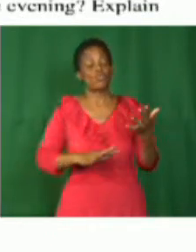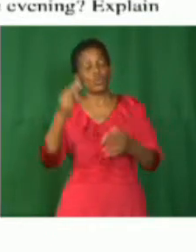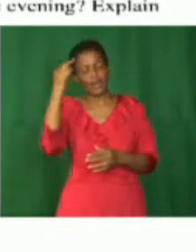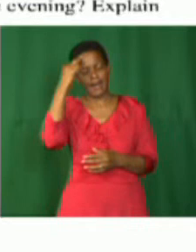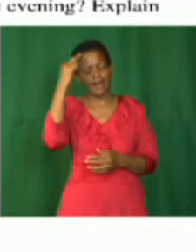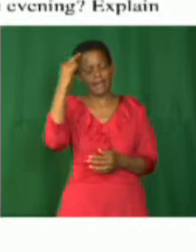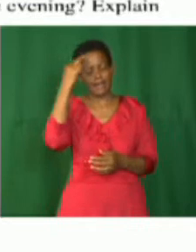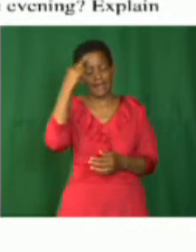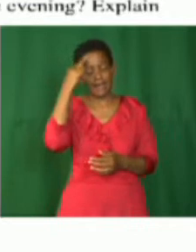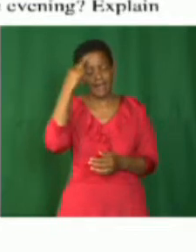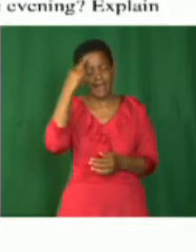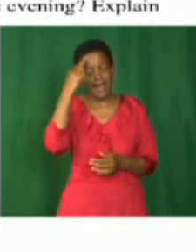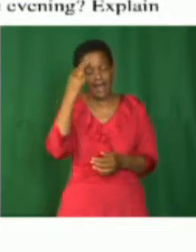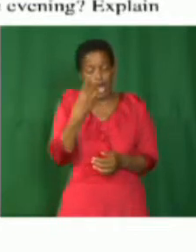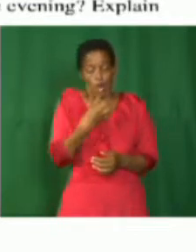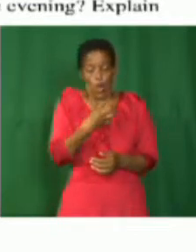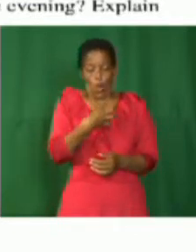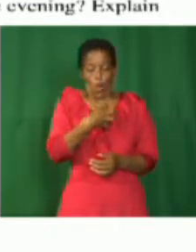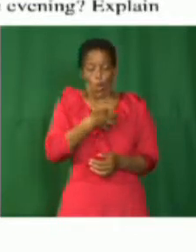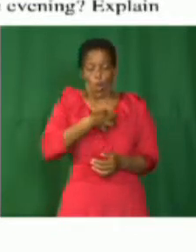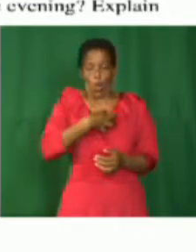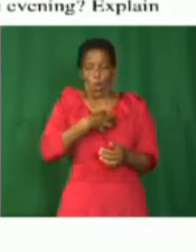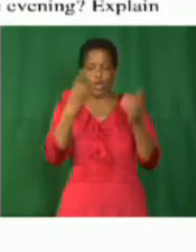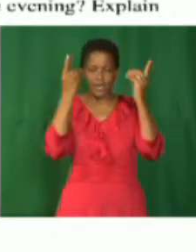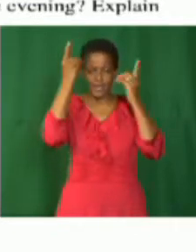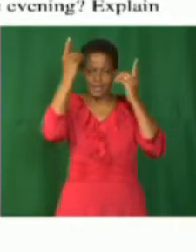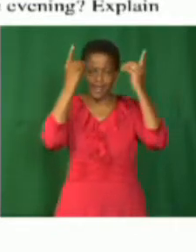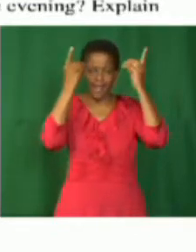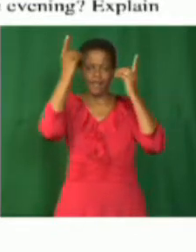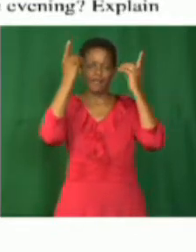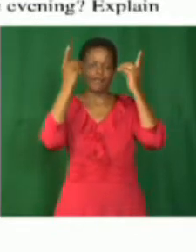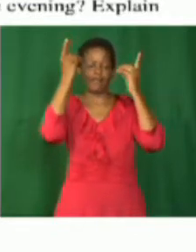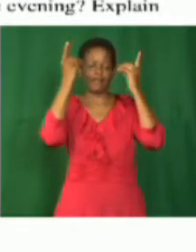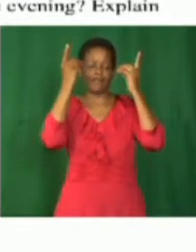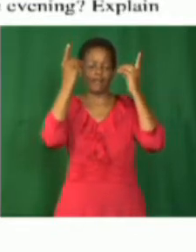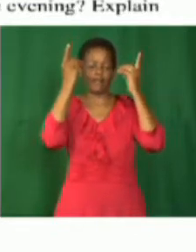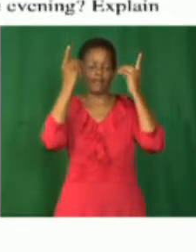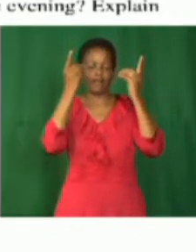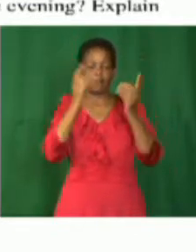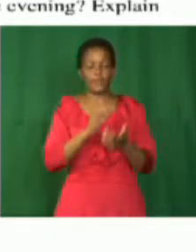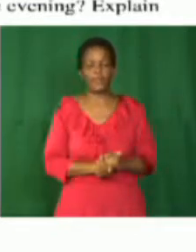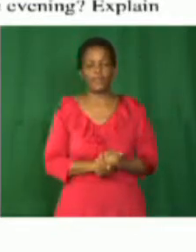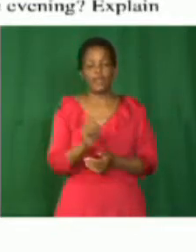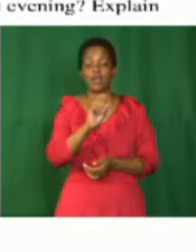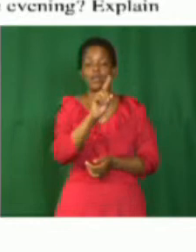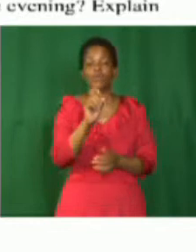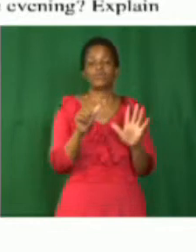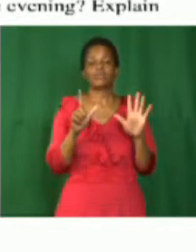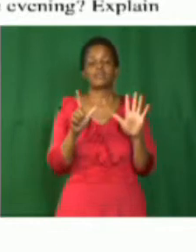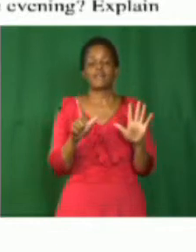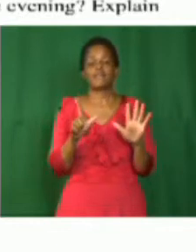your own judgments. Okay. And then if you go to question number 7,